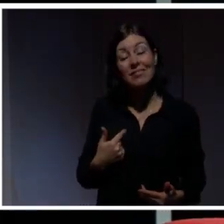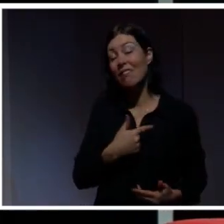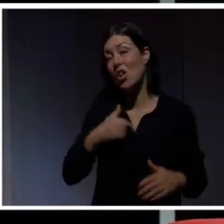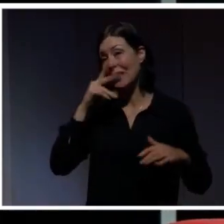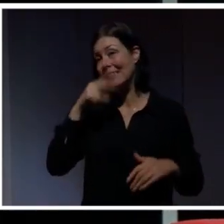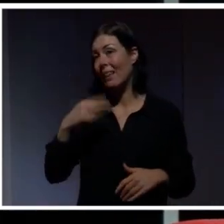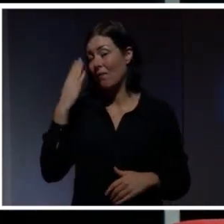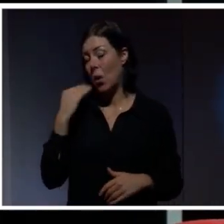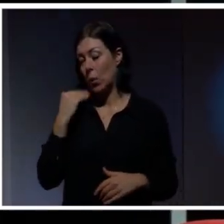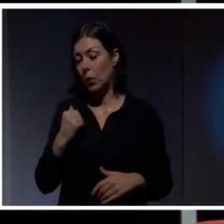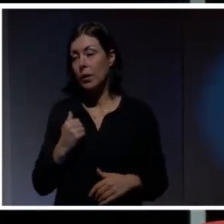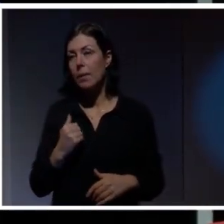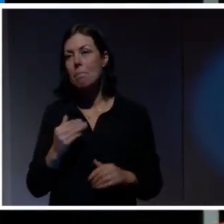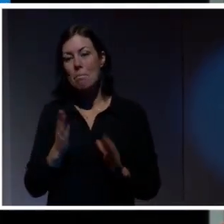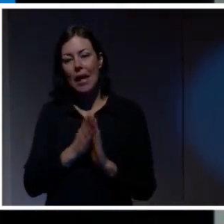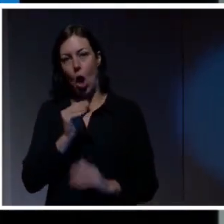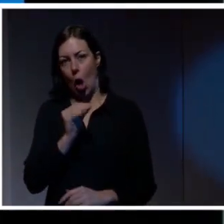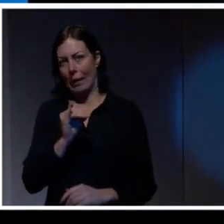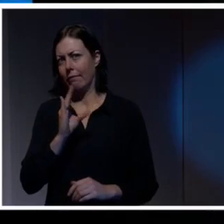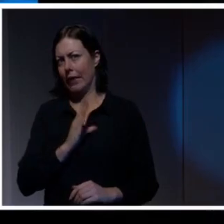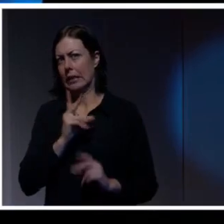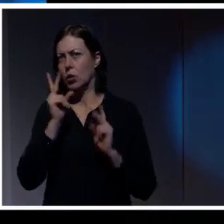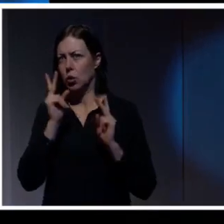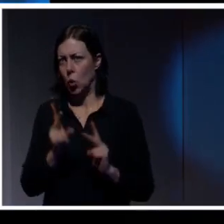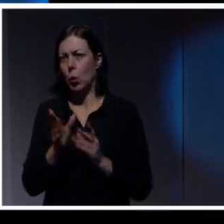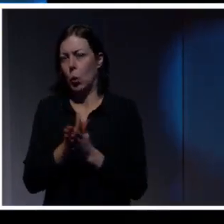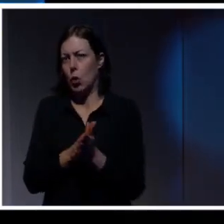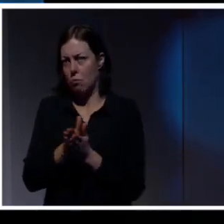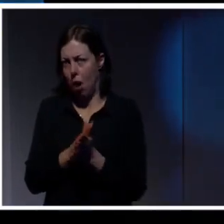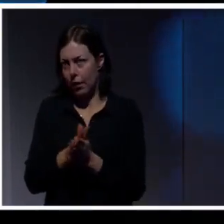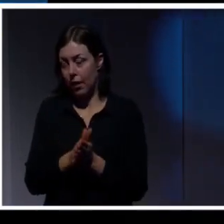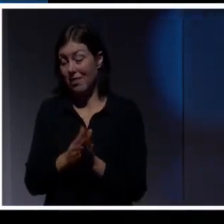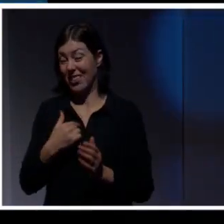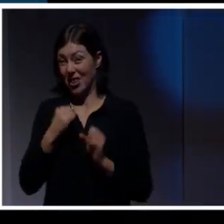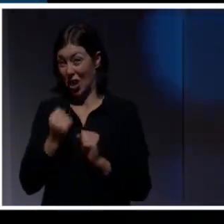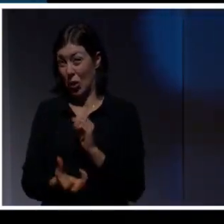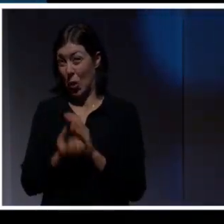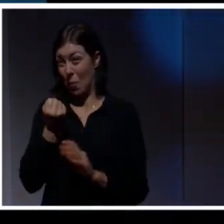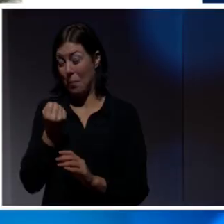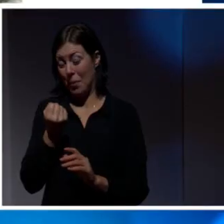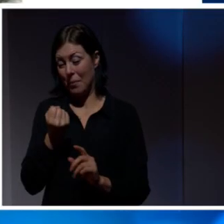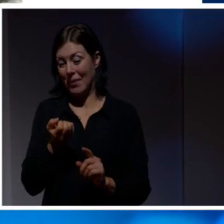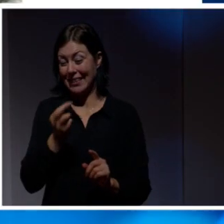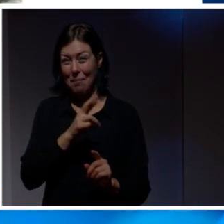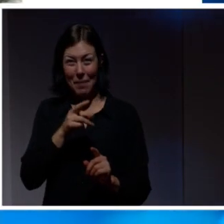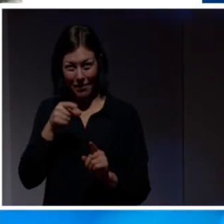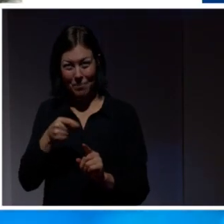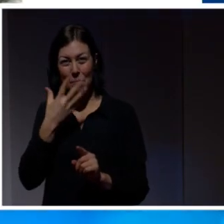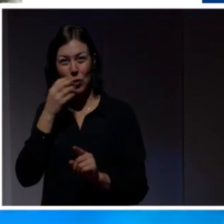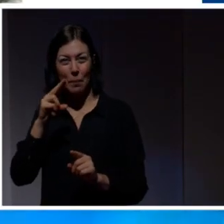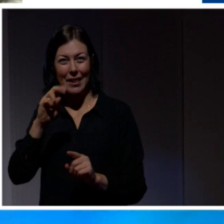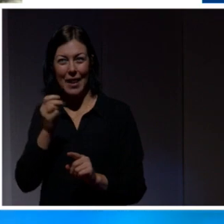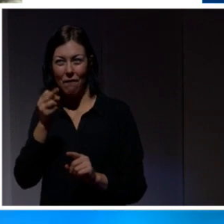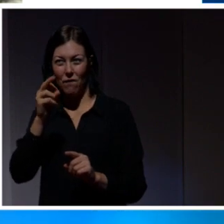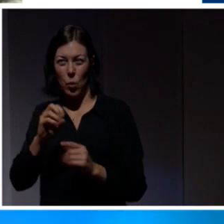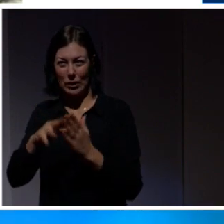AI, there is this challenge. Just to give you an example, those neural networks I told you about. Here is an example of a